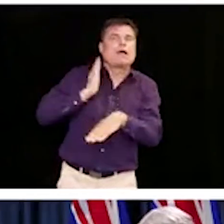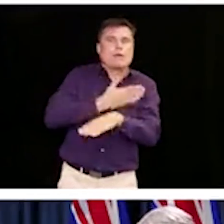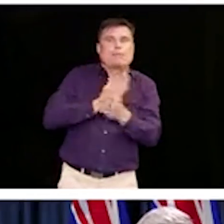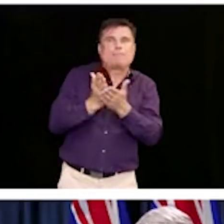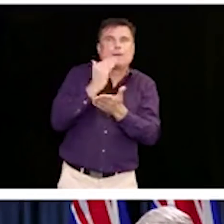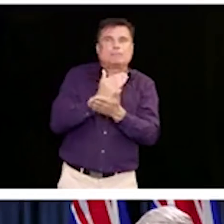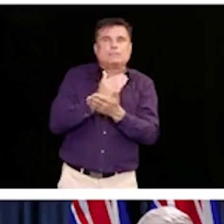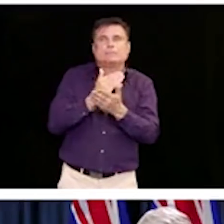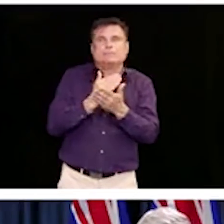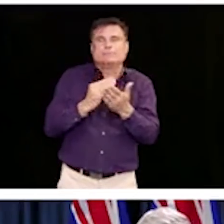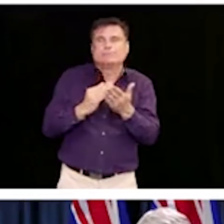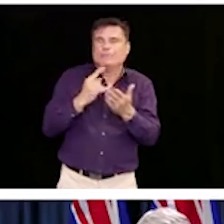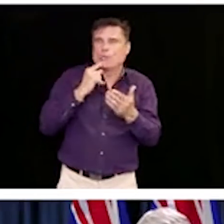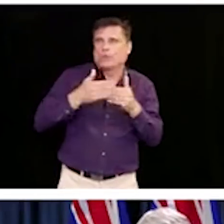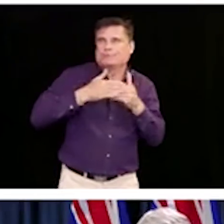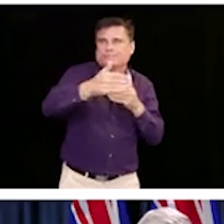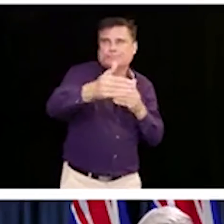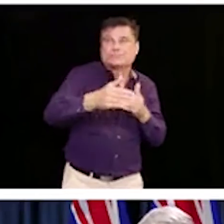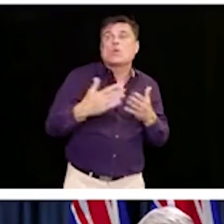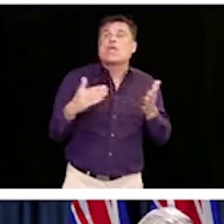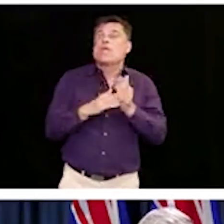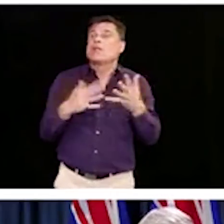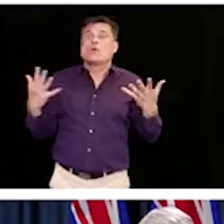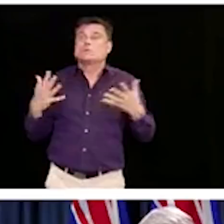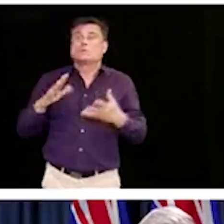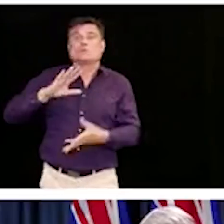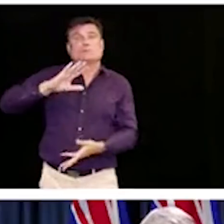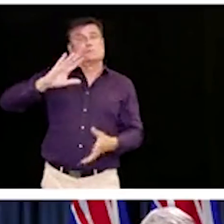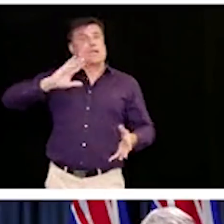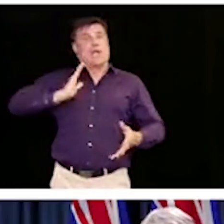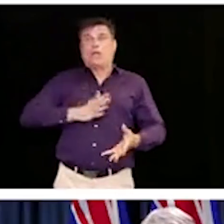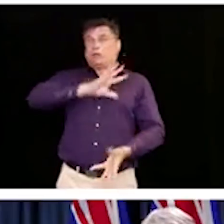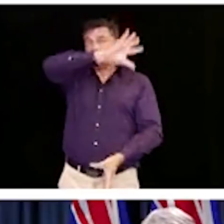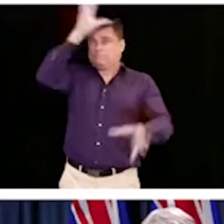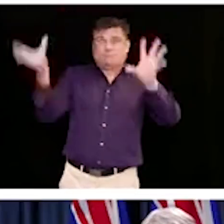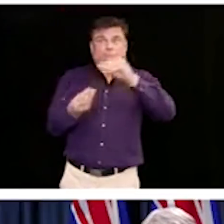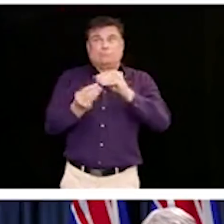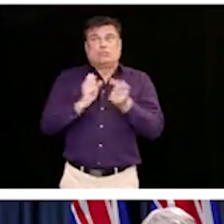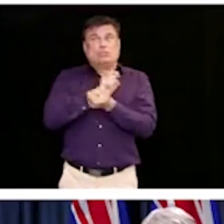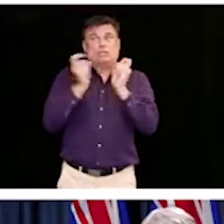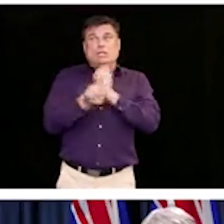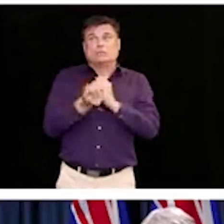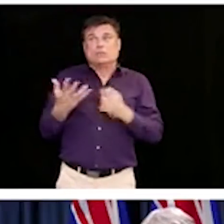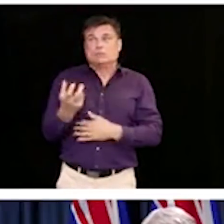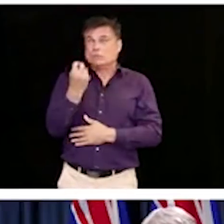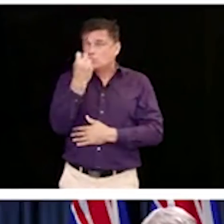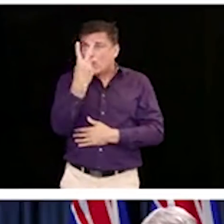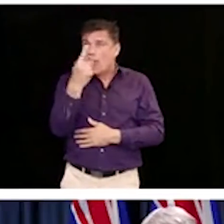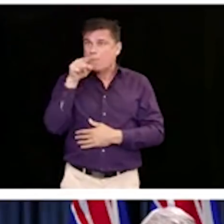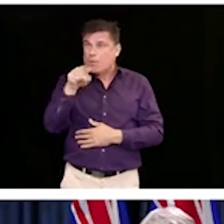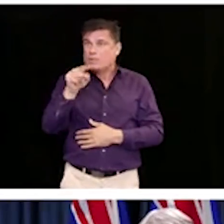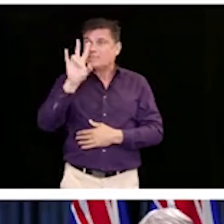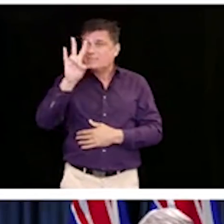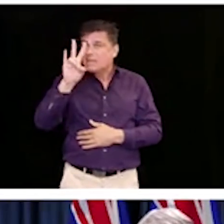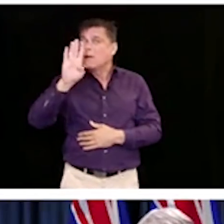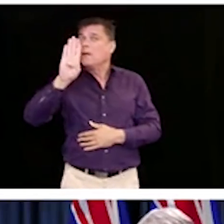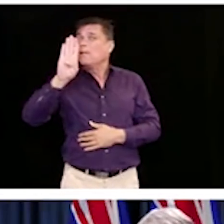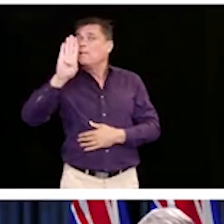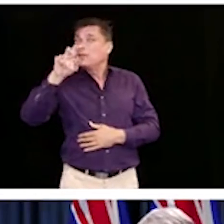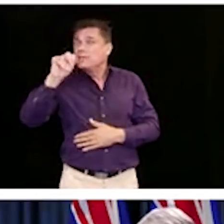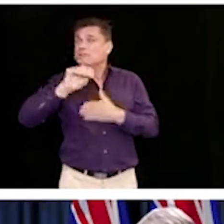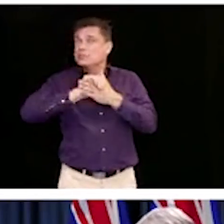line. And again, just to summarize, total changes since Budget 2020 amount to $12.7